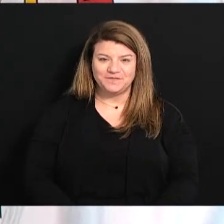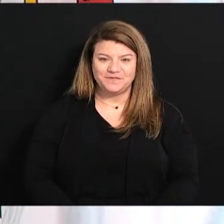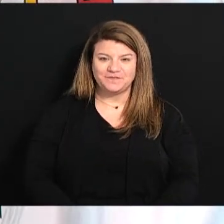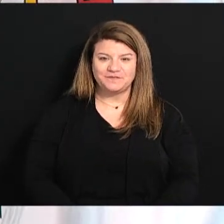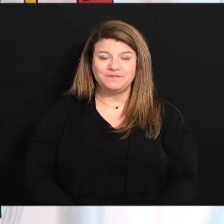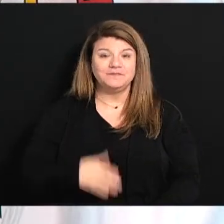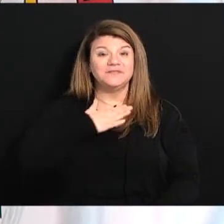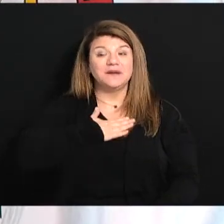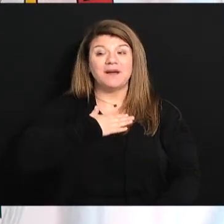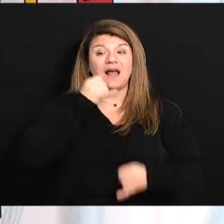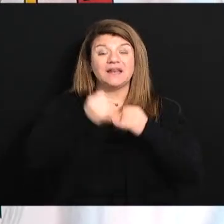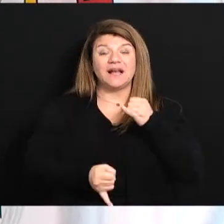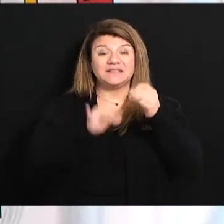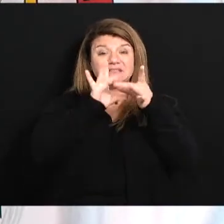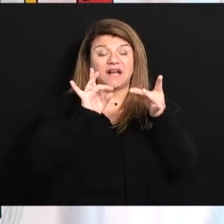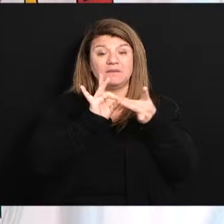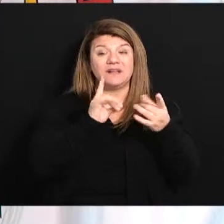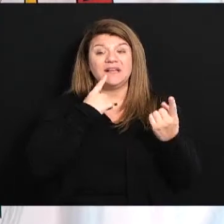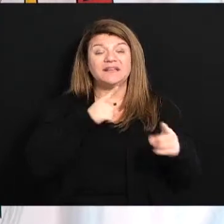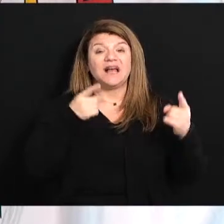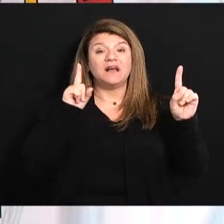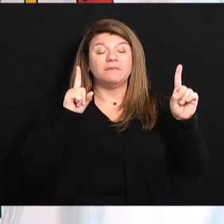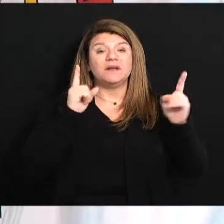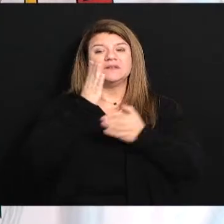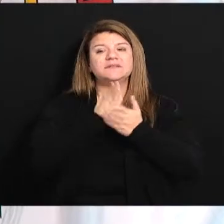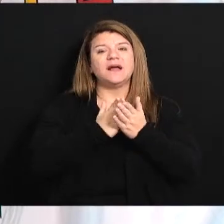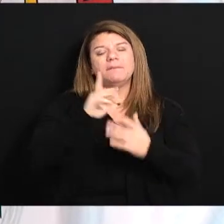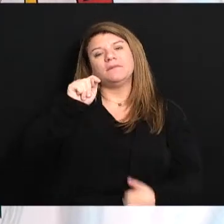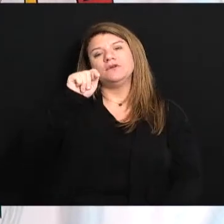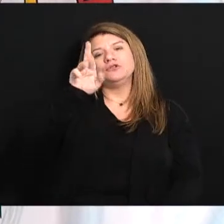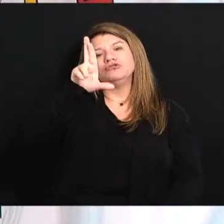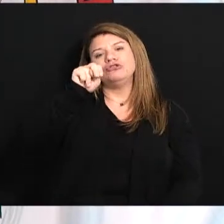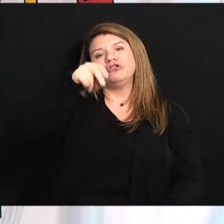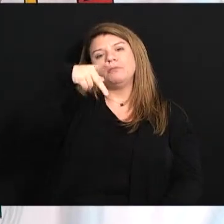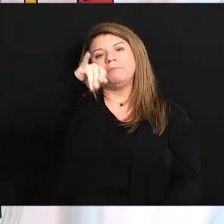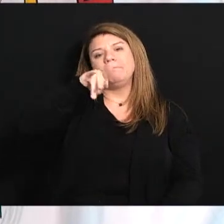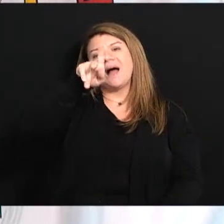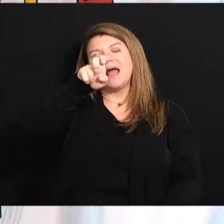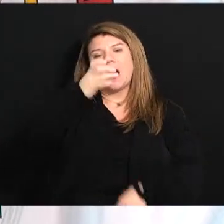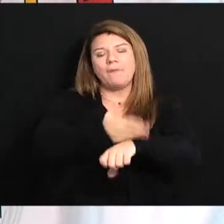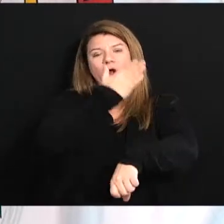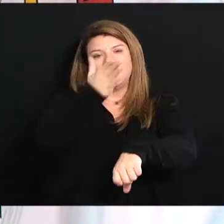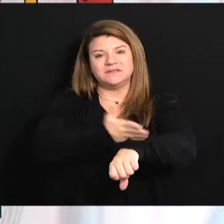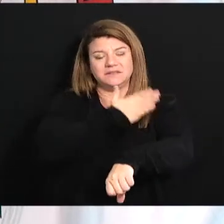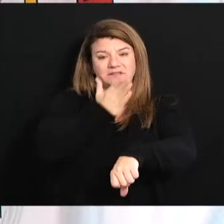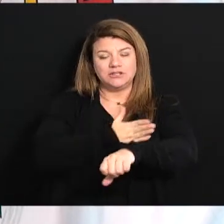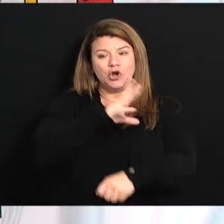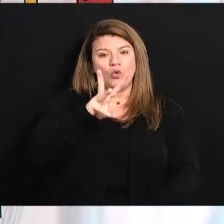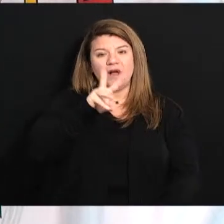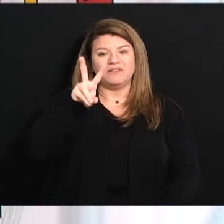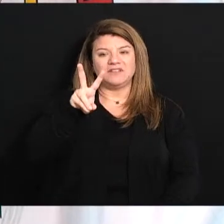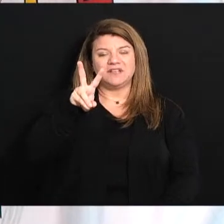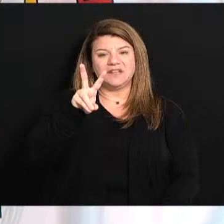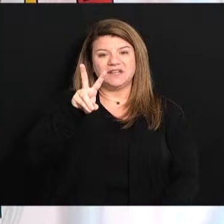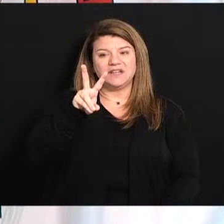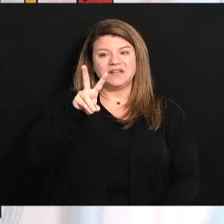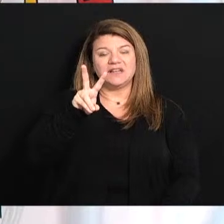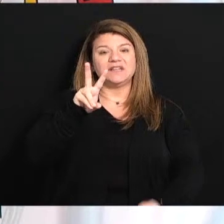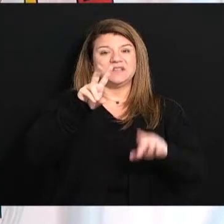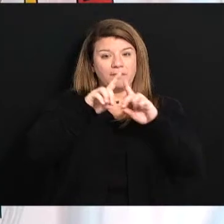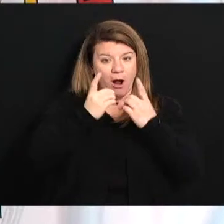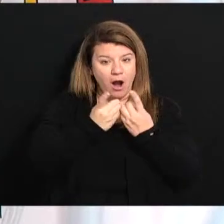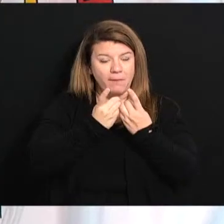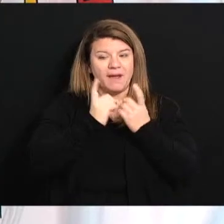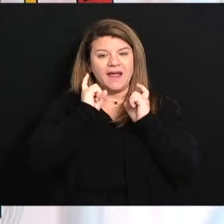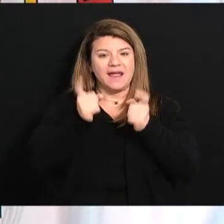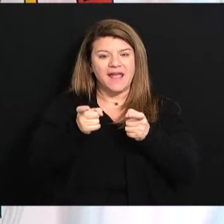Last thing I've got is the announcement of some turnpike upgrades. You know, our West Virginia Parkways Authority awarded a contract